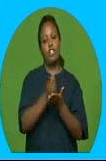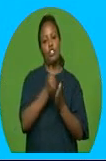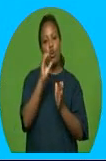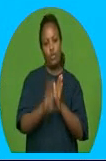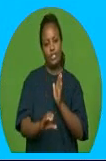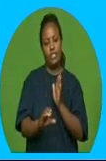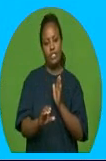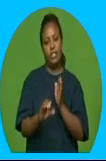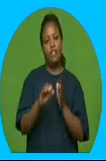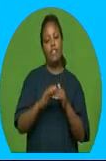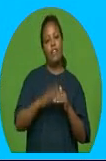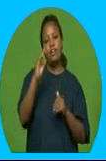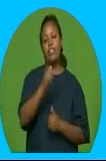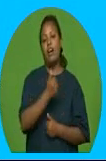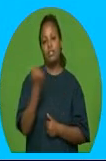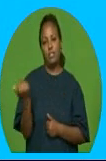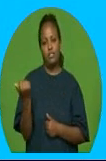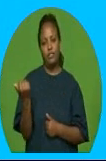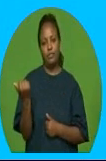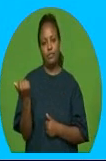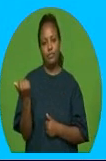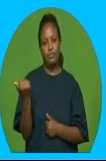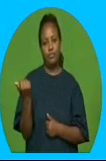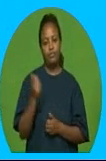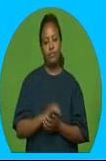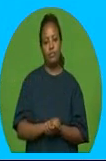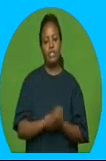lower production cost than the other.